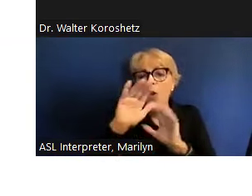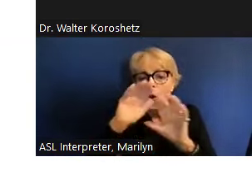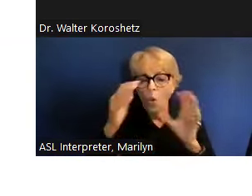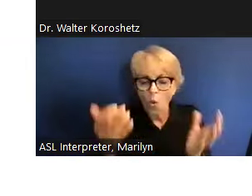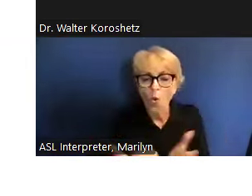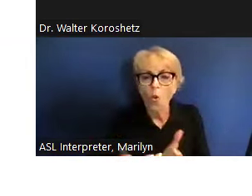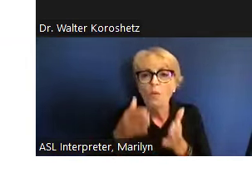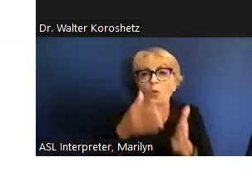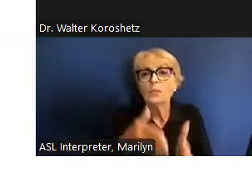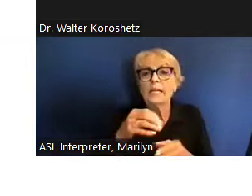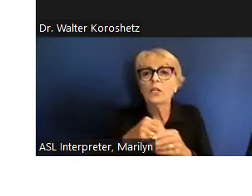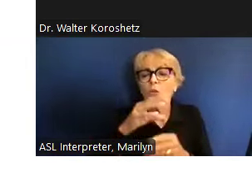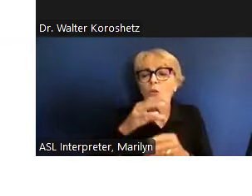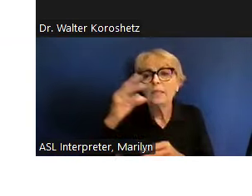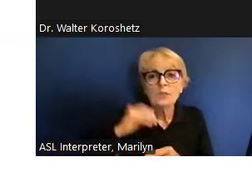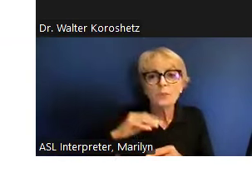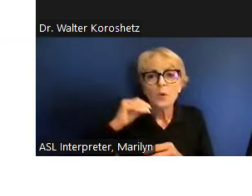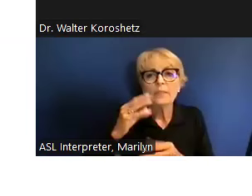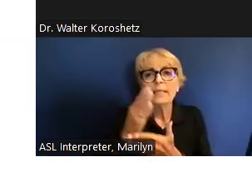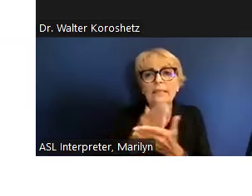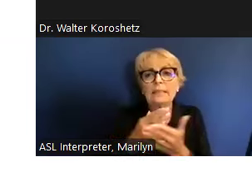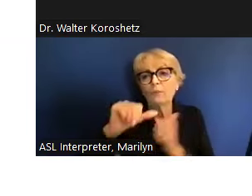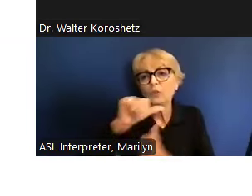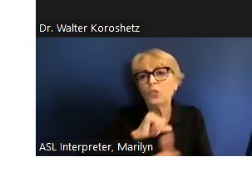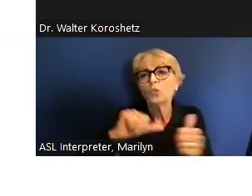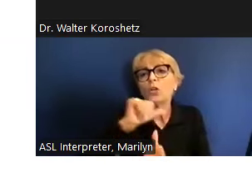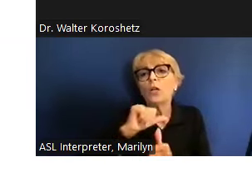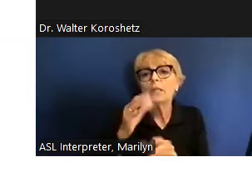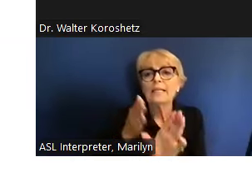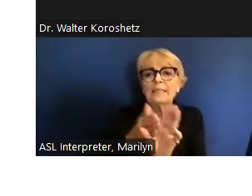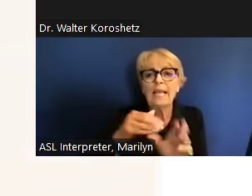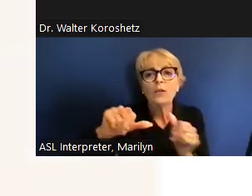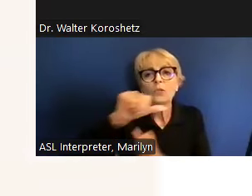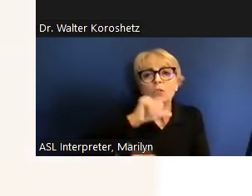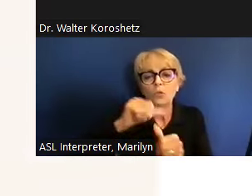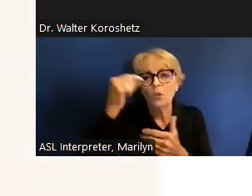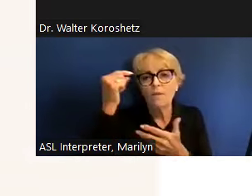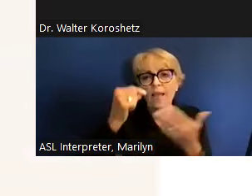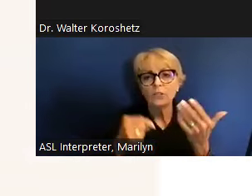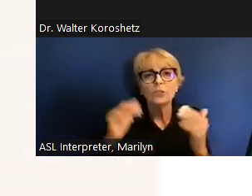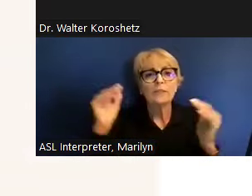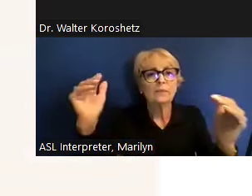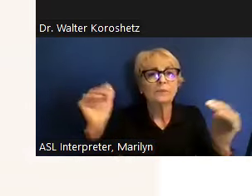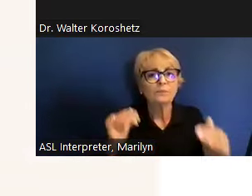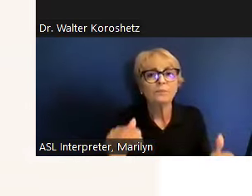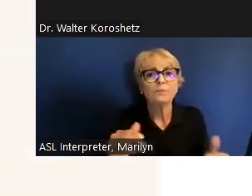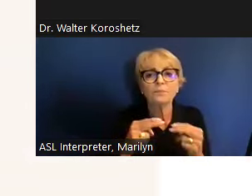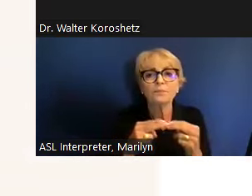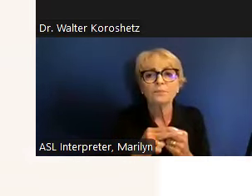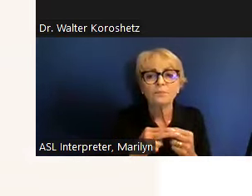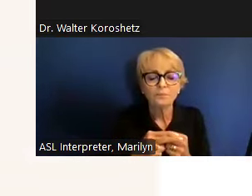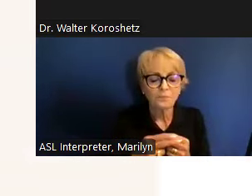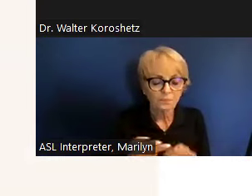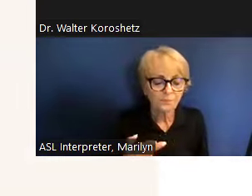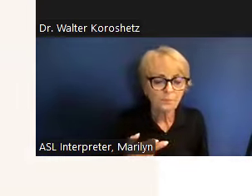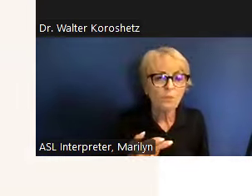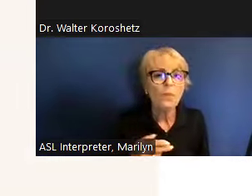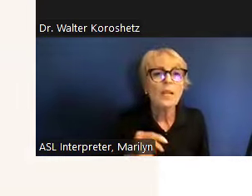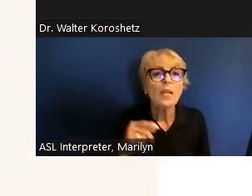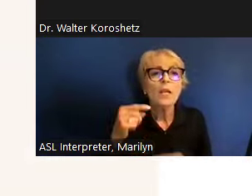including their experiences and some of these social and psychosocial factors. Next slide, please. So just returning